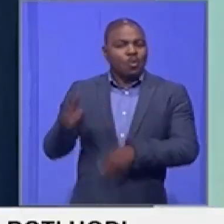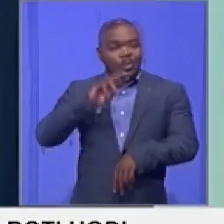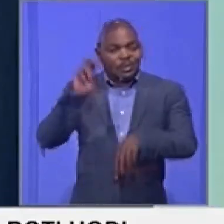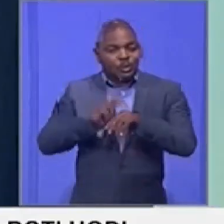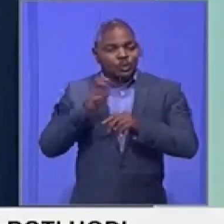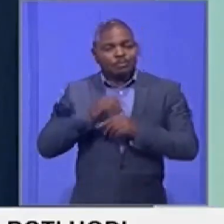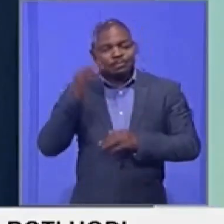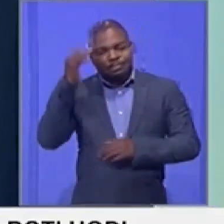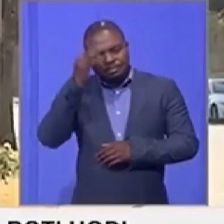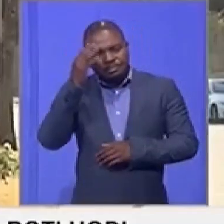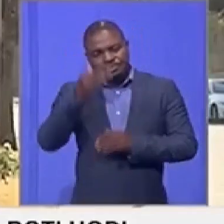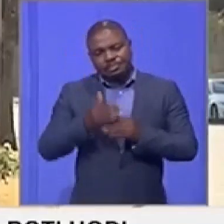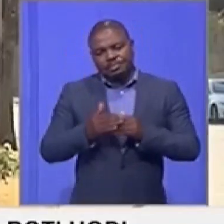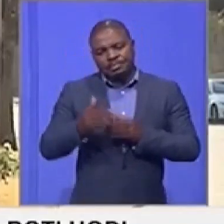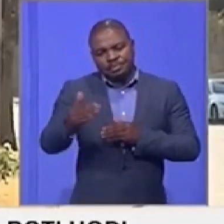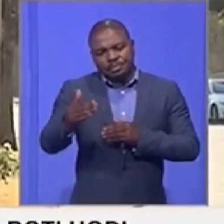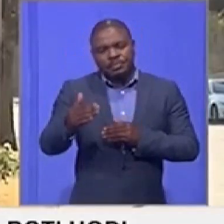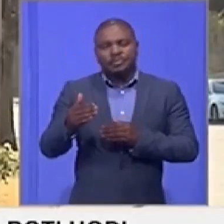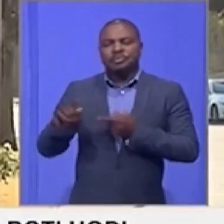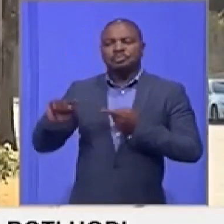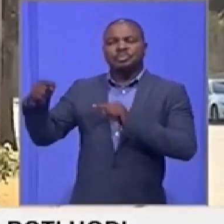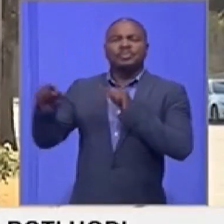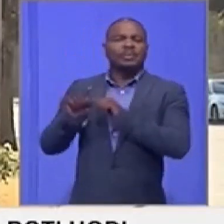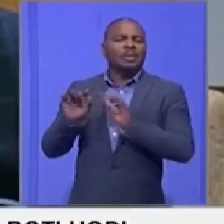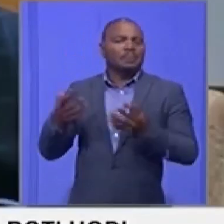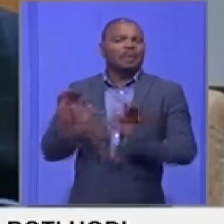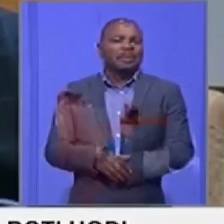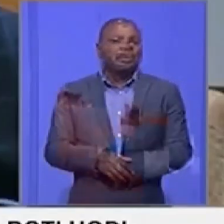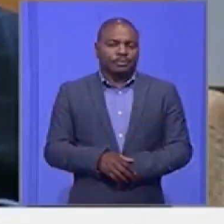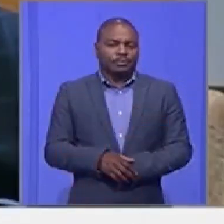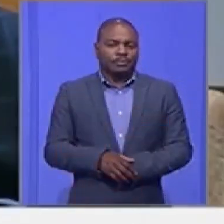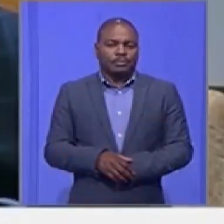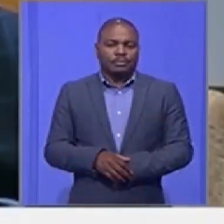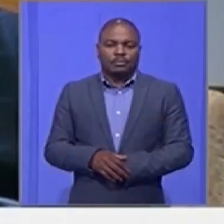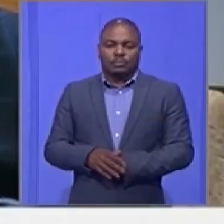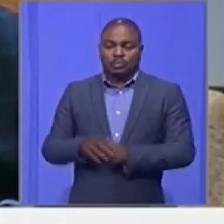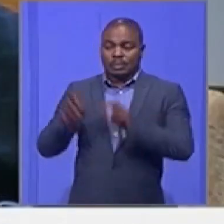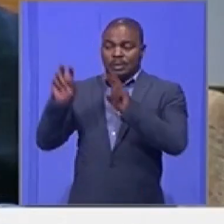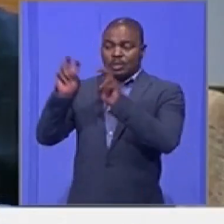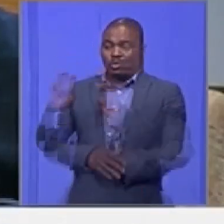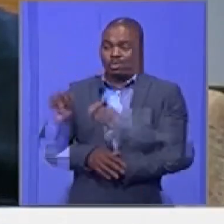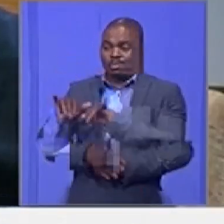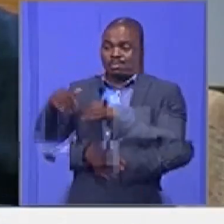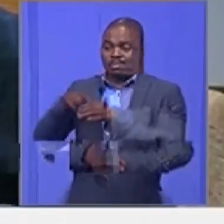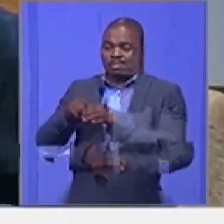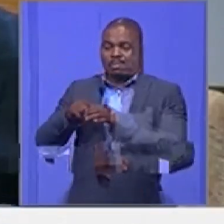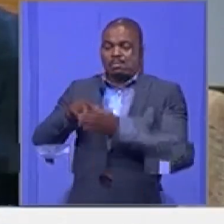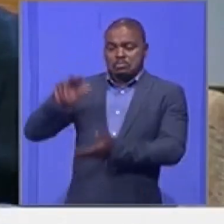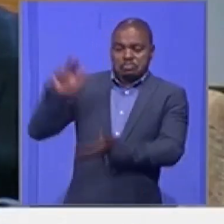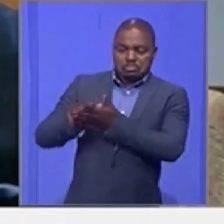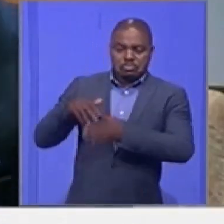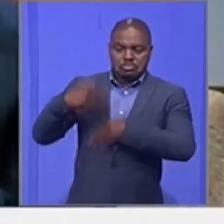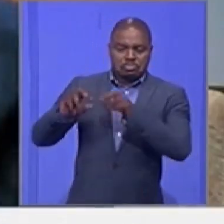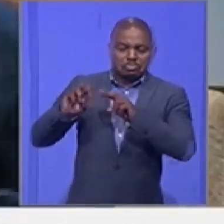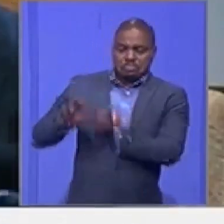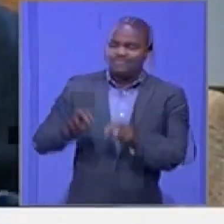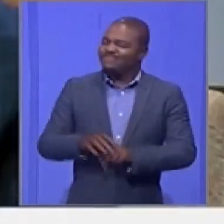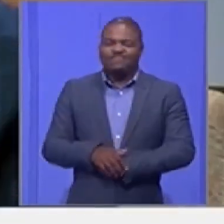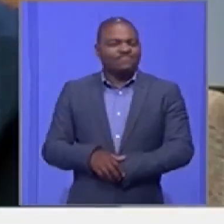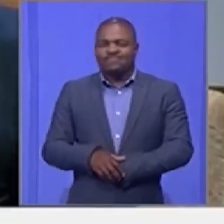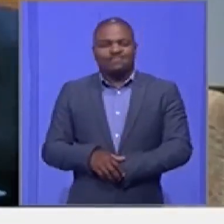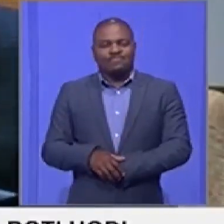tse di tshwanetseng go tsewa kgatlhanong nae. The Eskom did not approve the investigation.